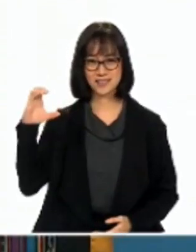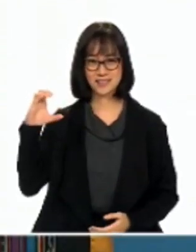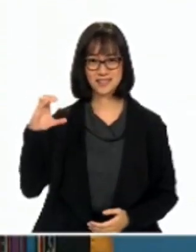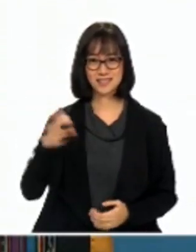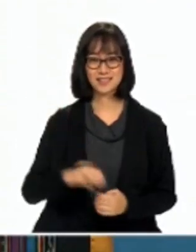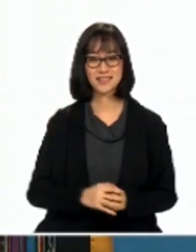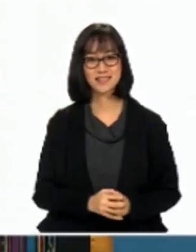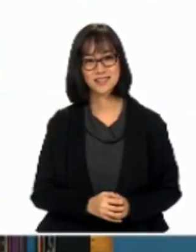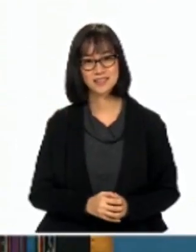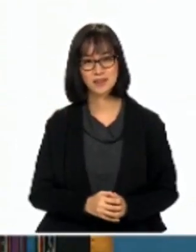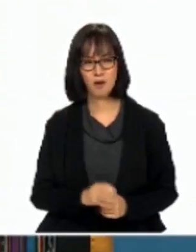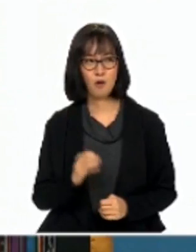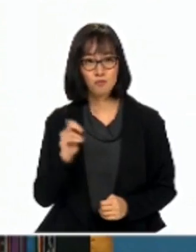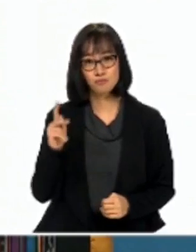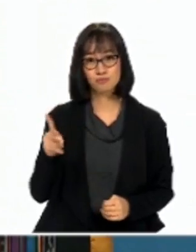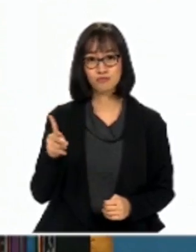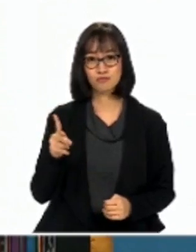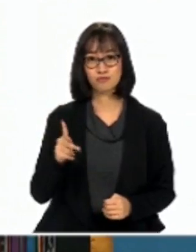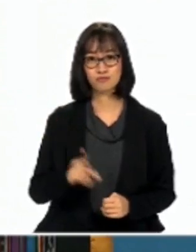Okay.